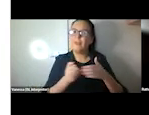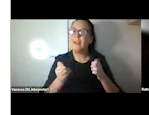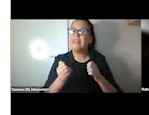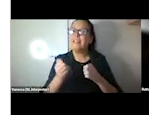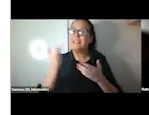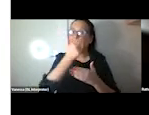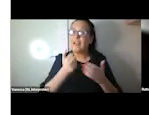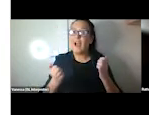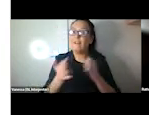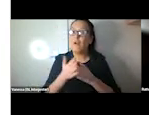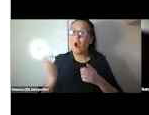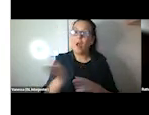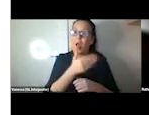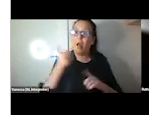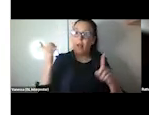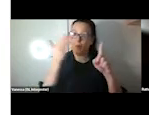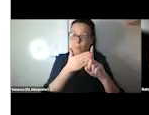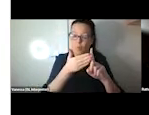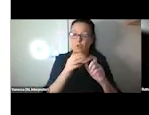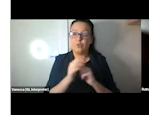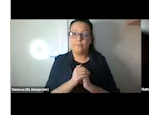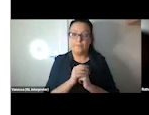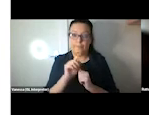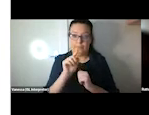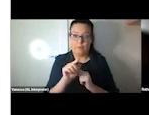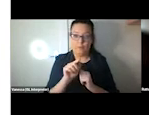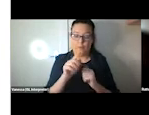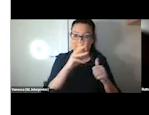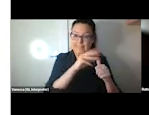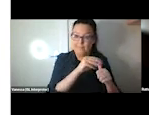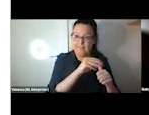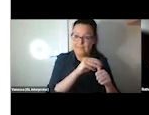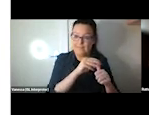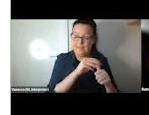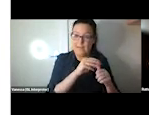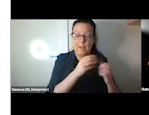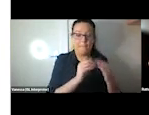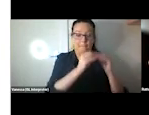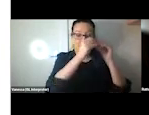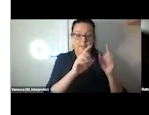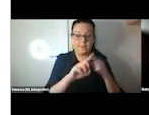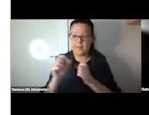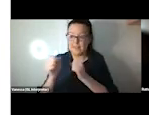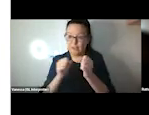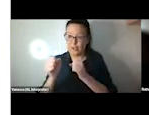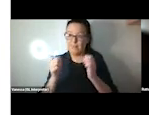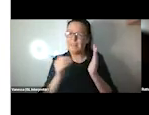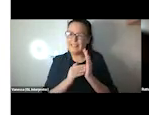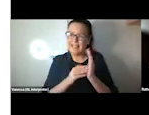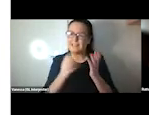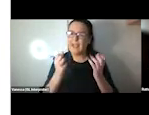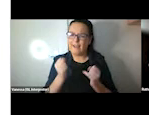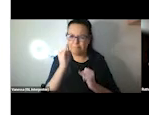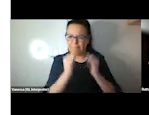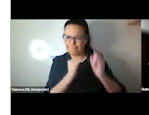the European Accessibility Act mainly applies to specified products and services, and it has been criticised for its weakness in